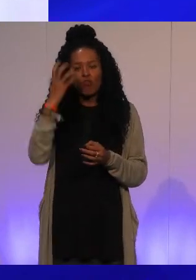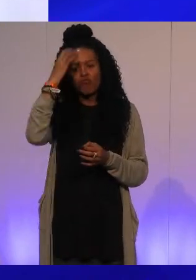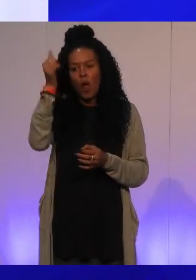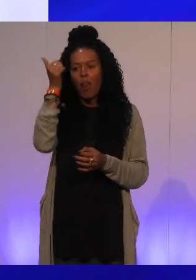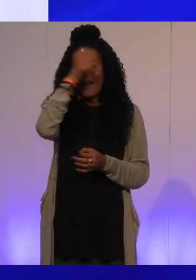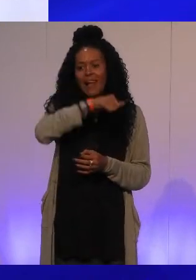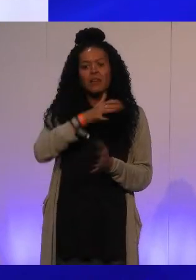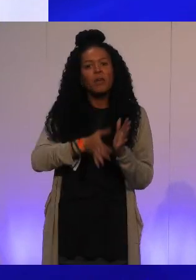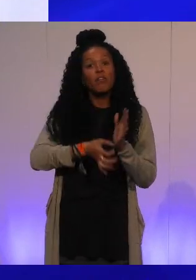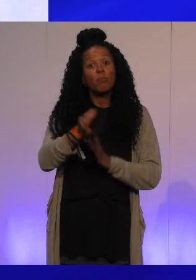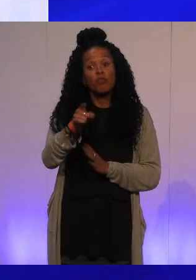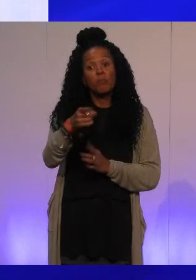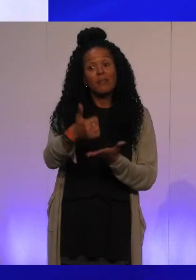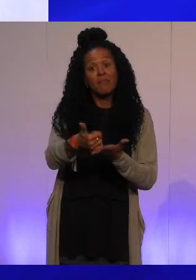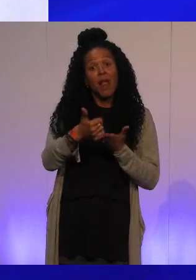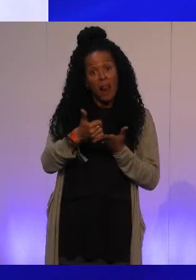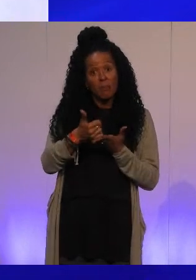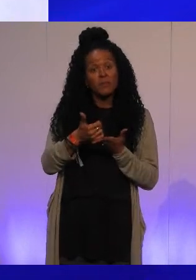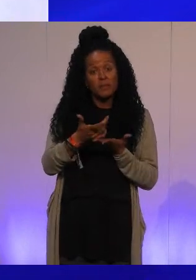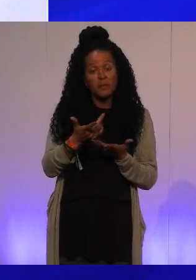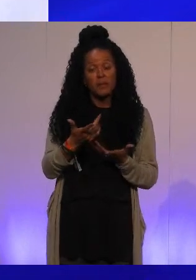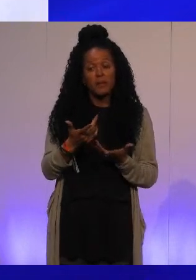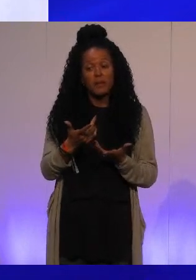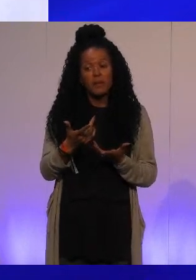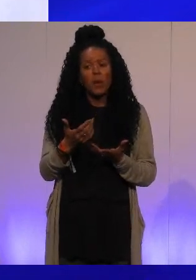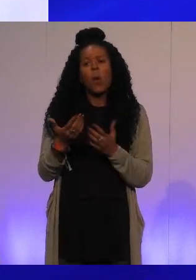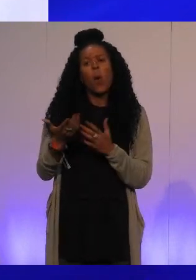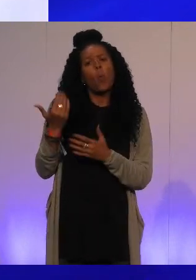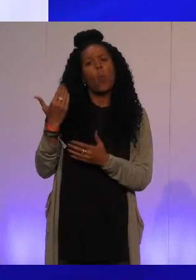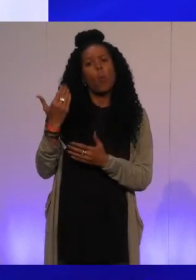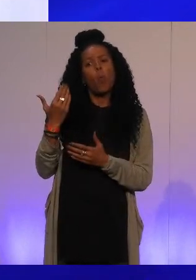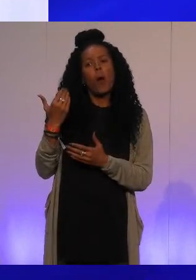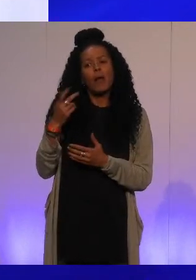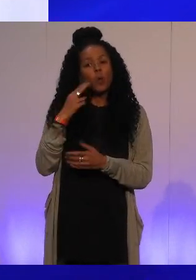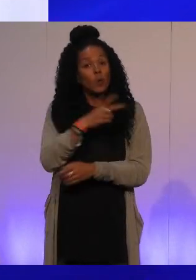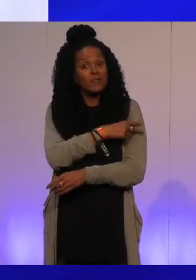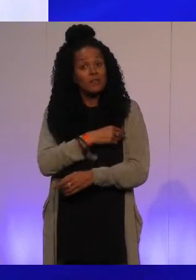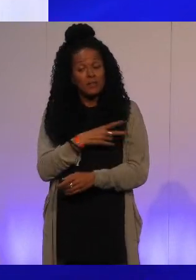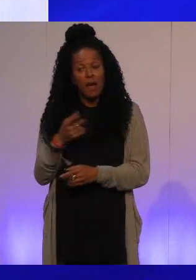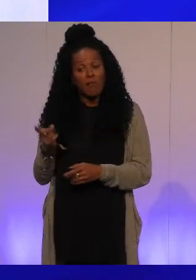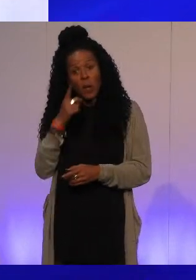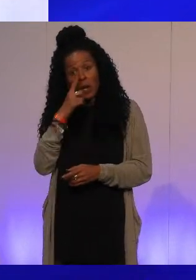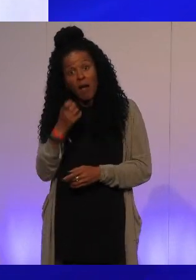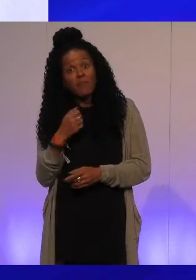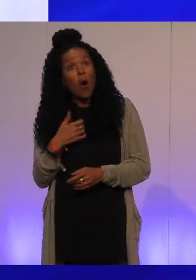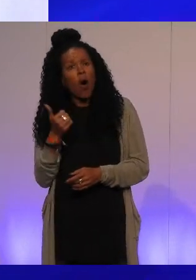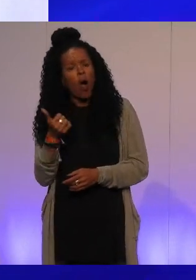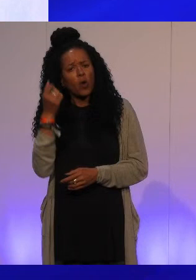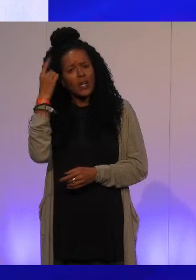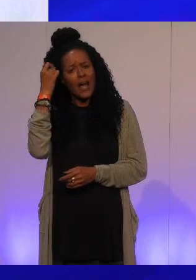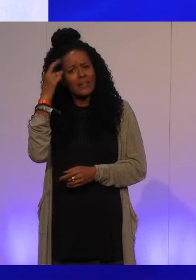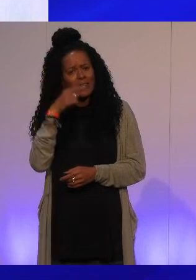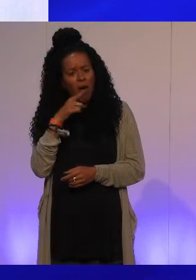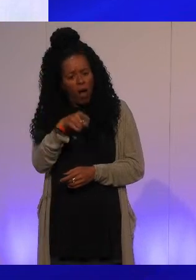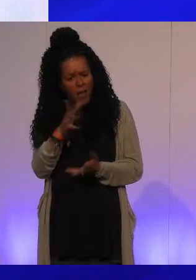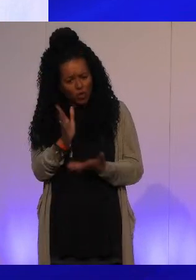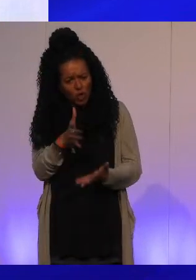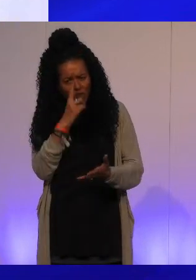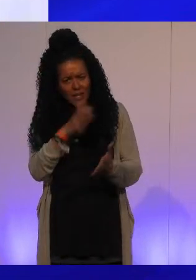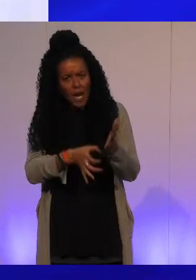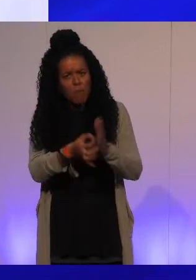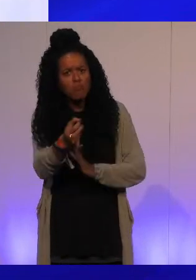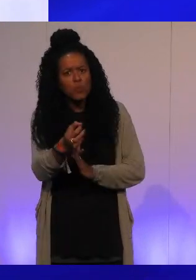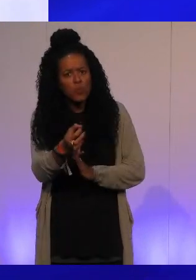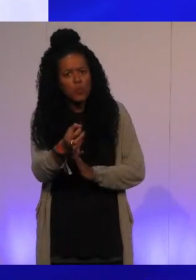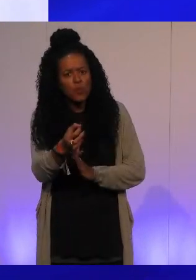helped, because not very many years ago, staff could have a good idea about how a service could be improved, but